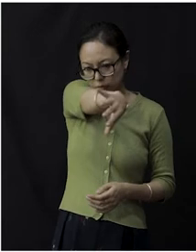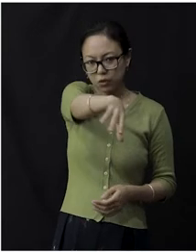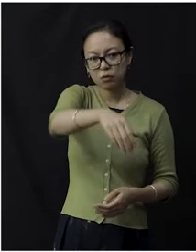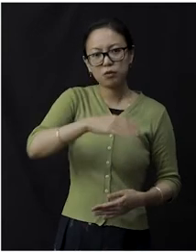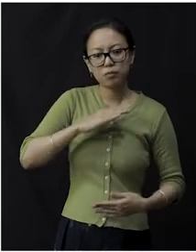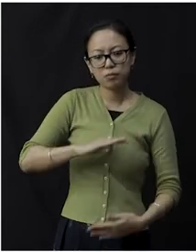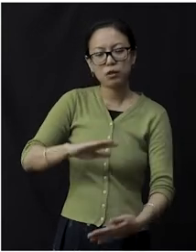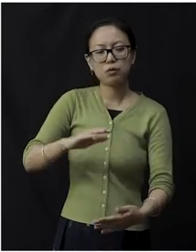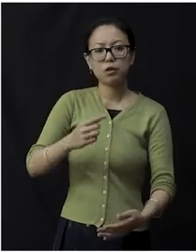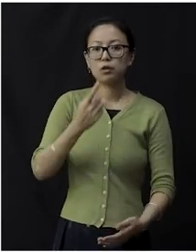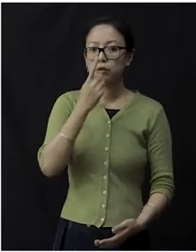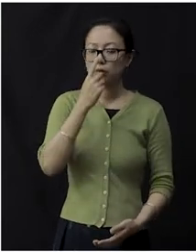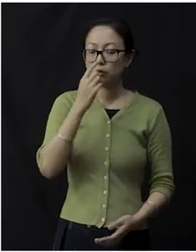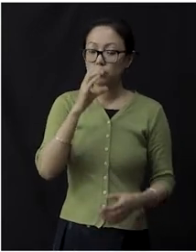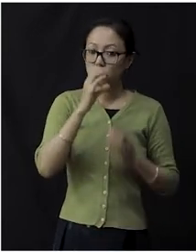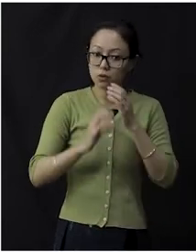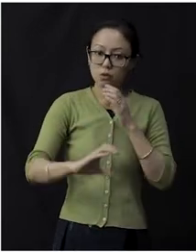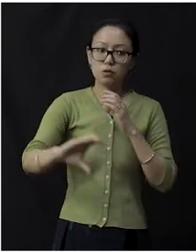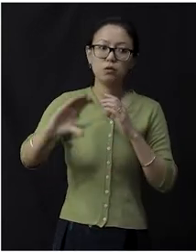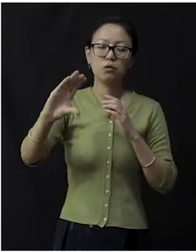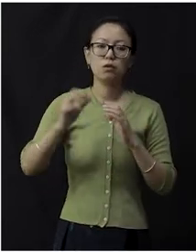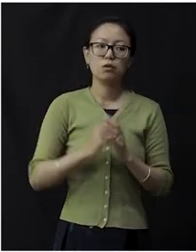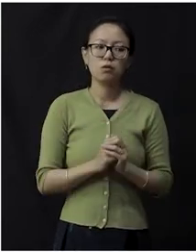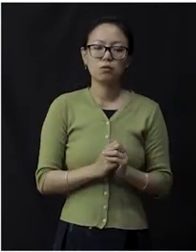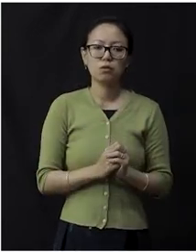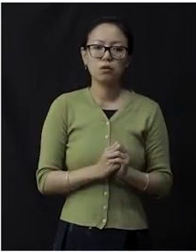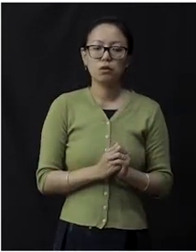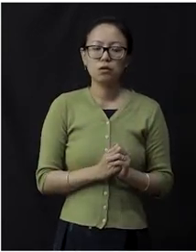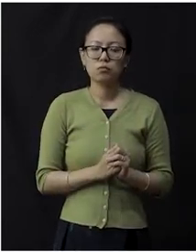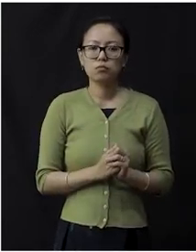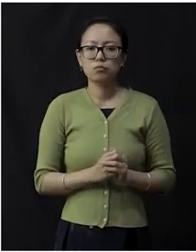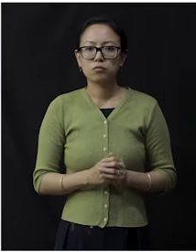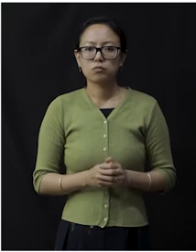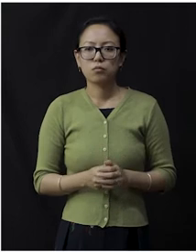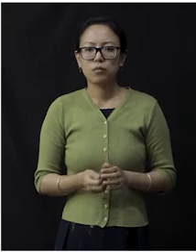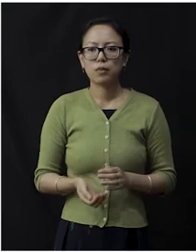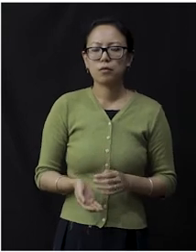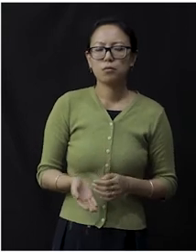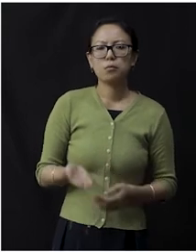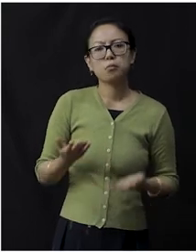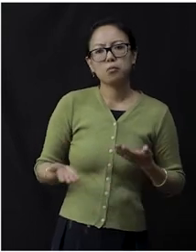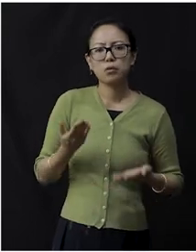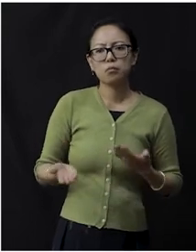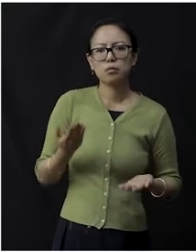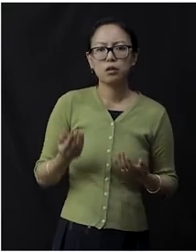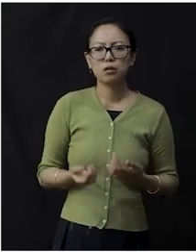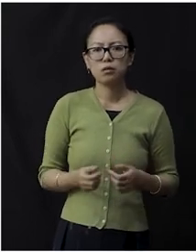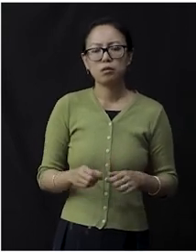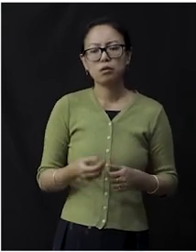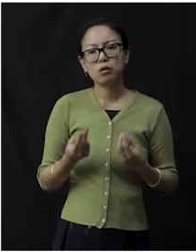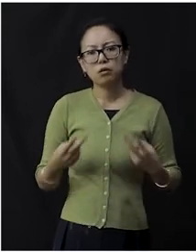what nose is this? What is this? We've not seen it anywhere. Or they are going to like